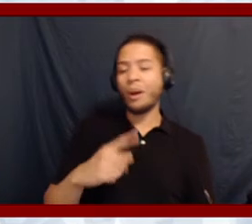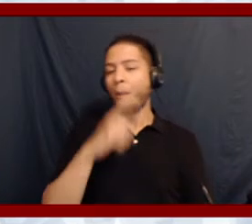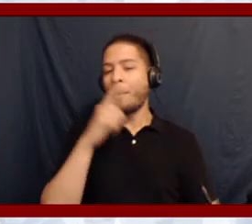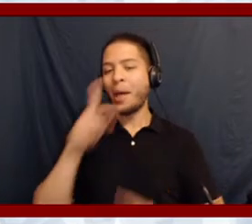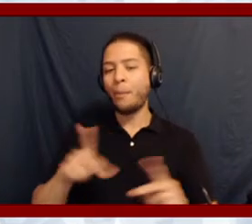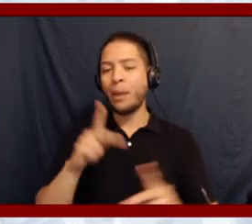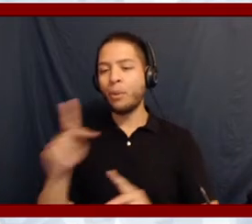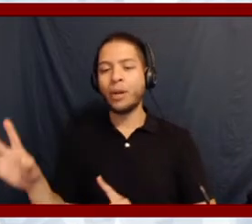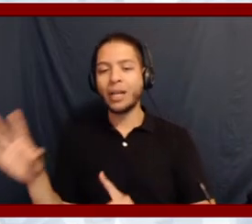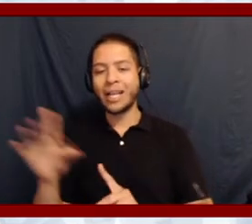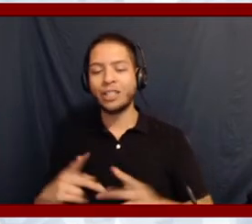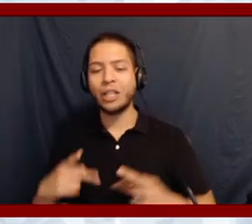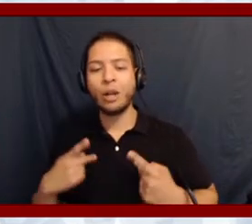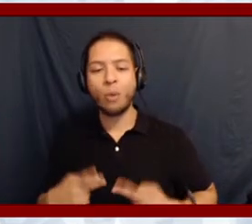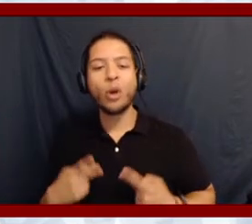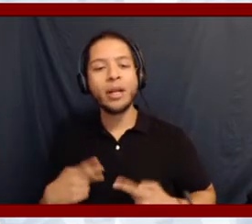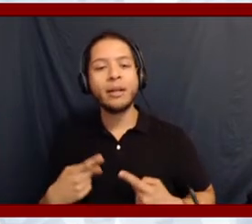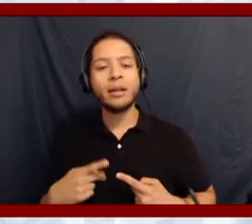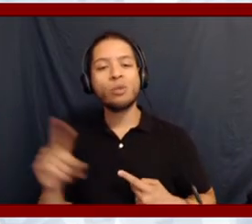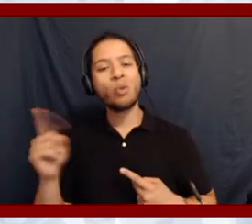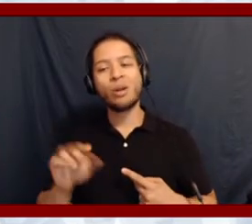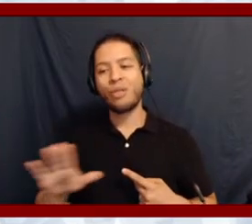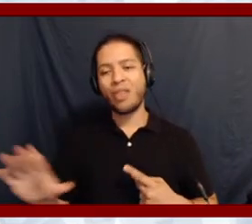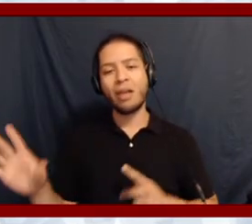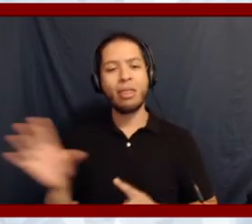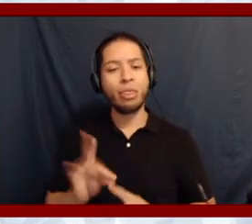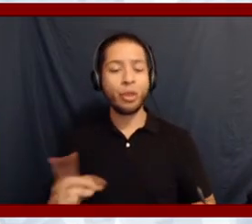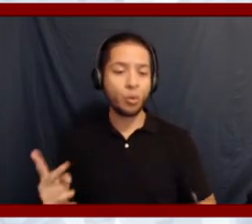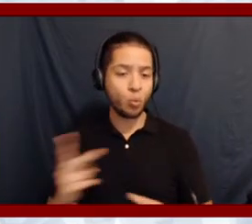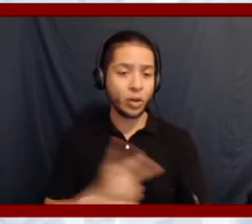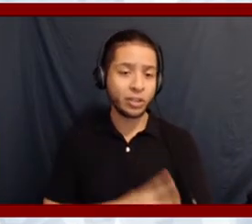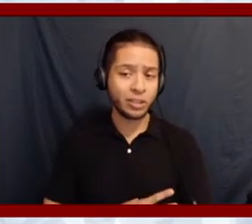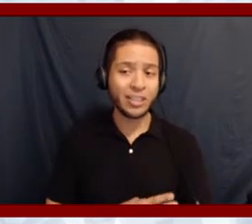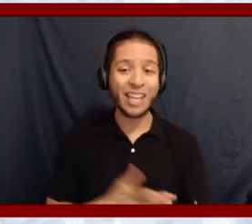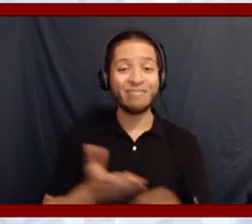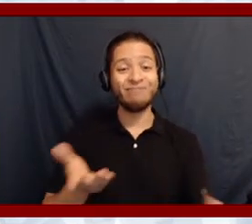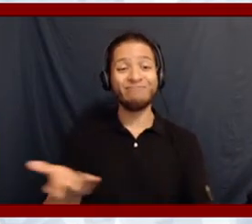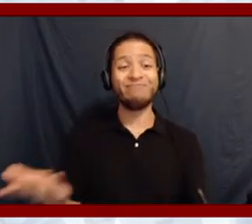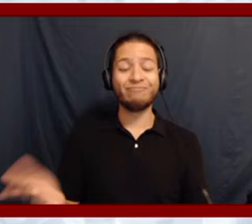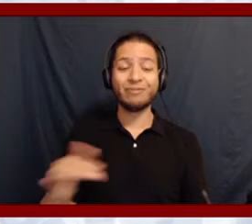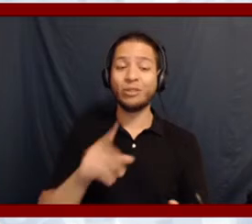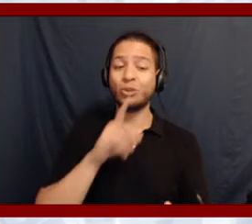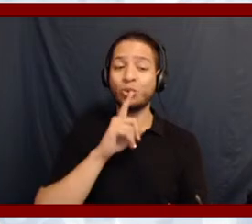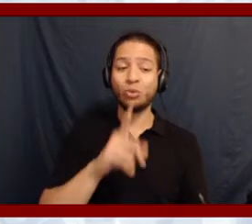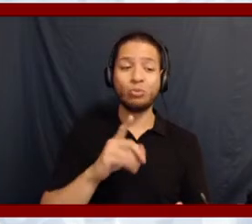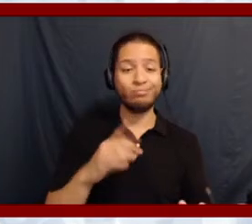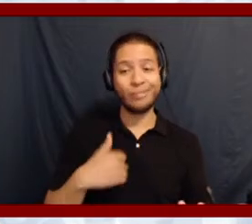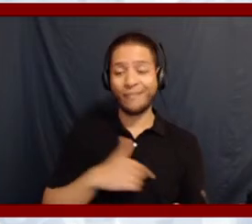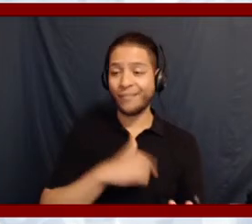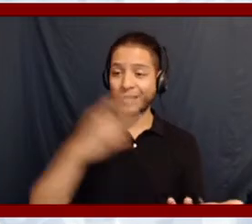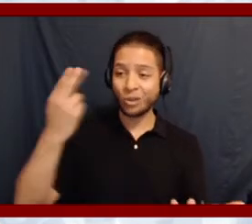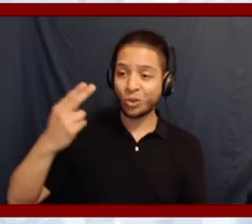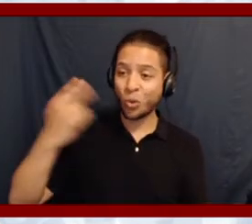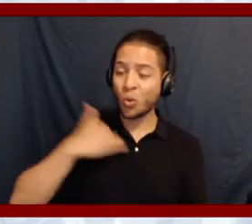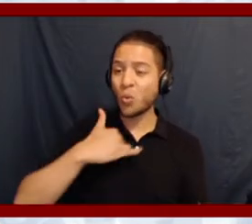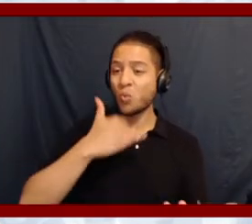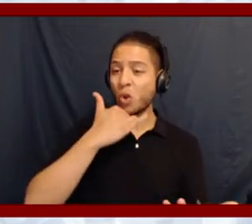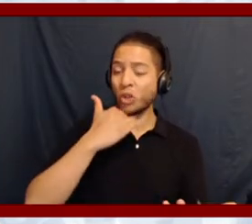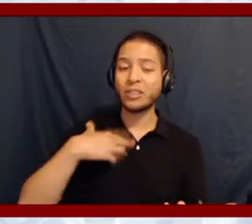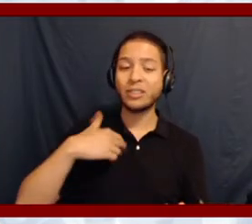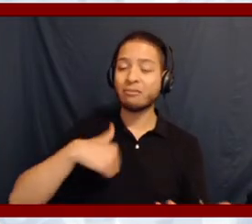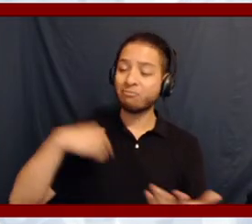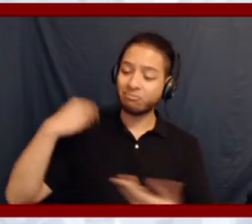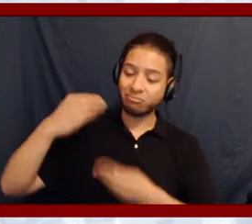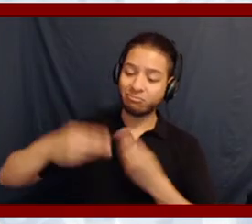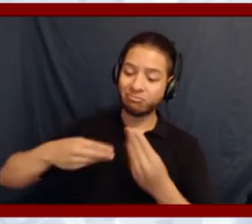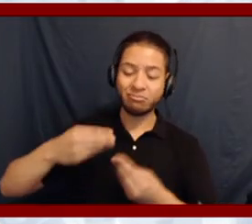and that's really the confluence of the social determinants of health, the historic and contemporary wrongs that really drive and create these dynamics where